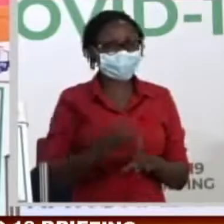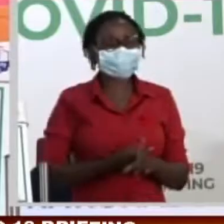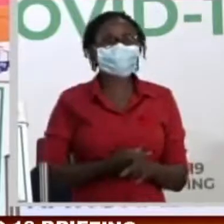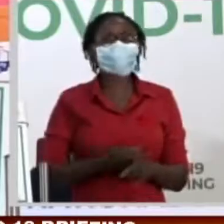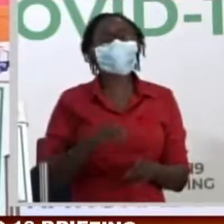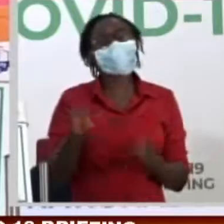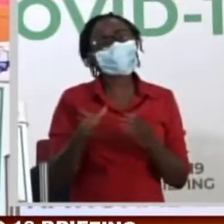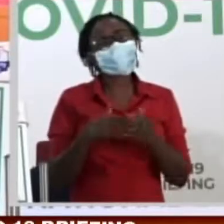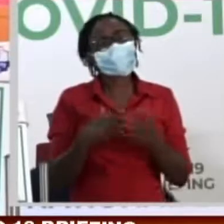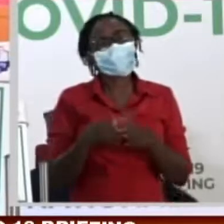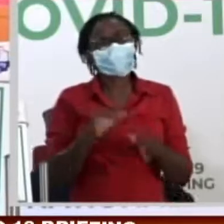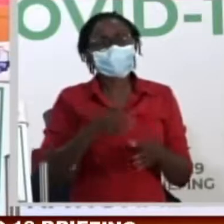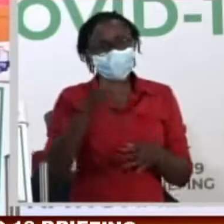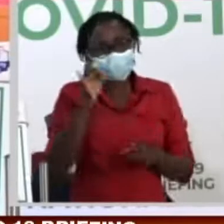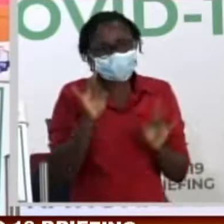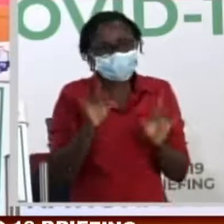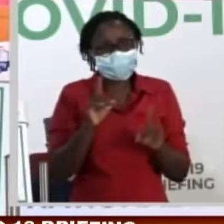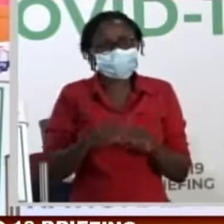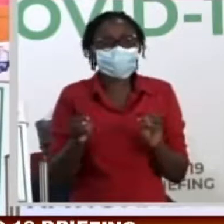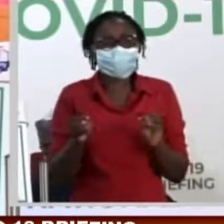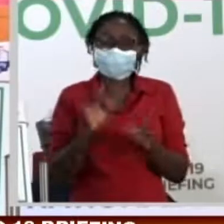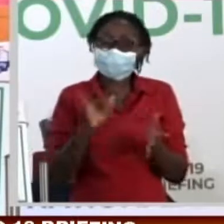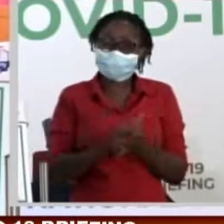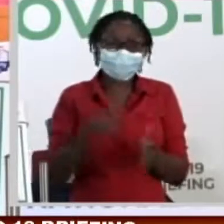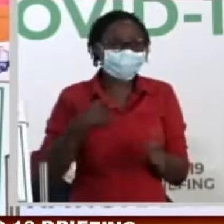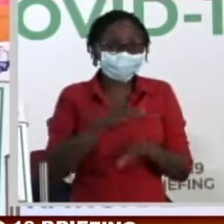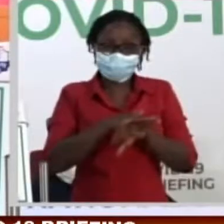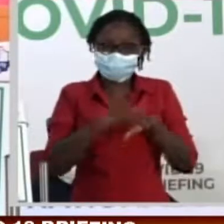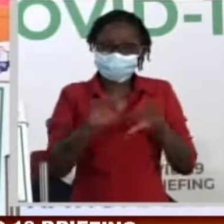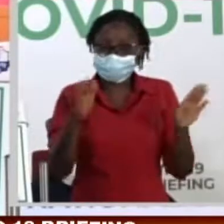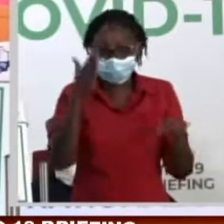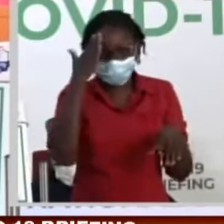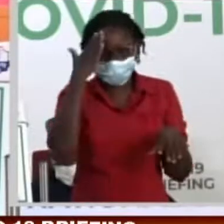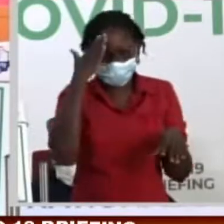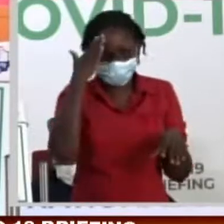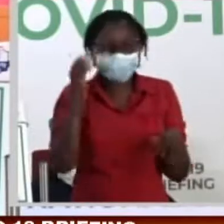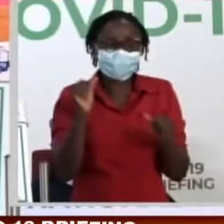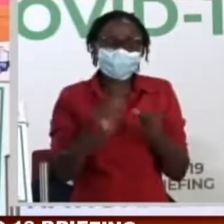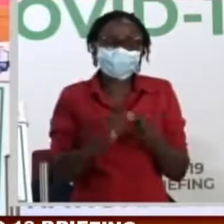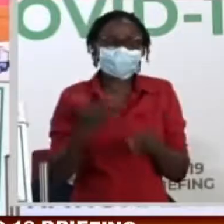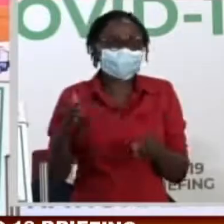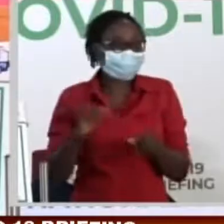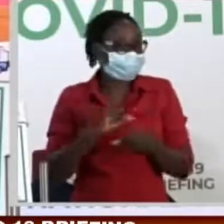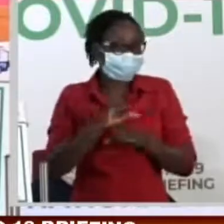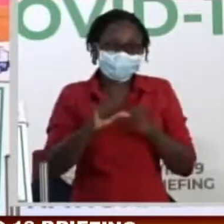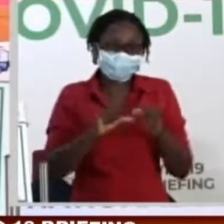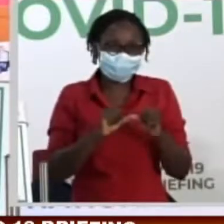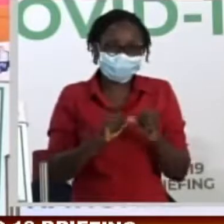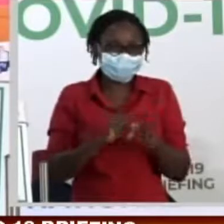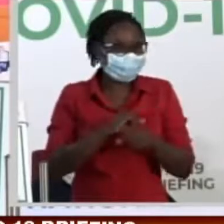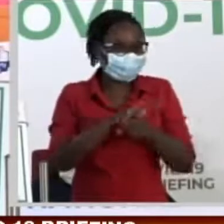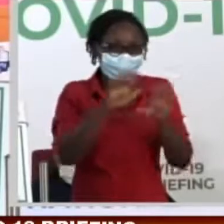add that we do not yet know everything about COVID-19.